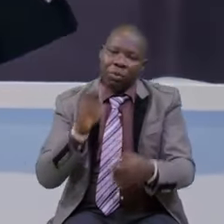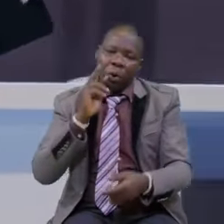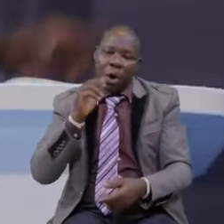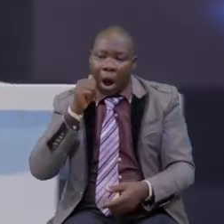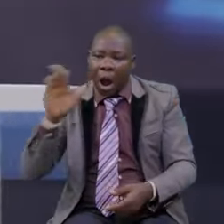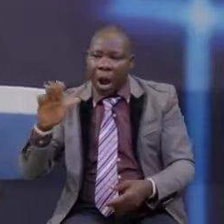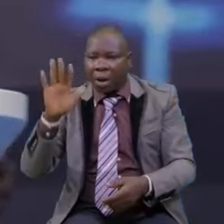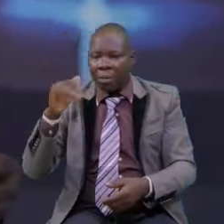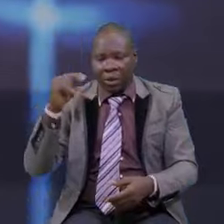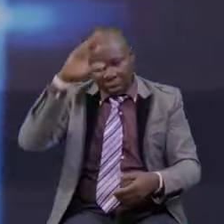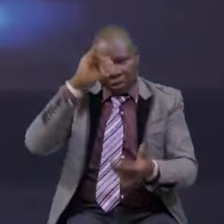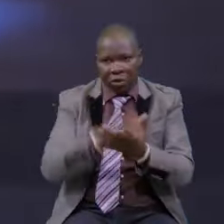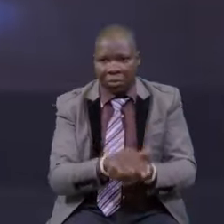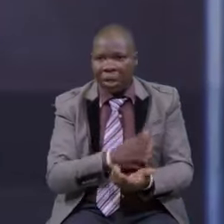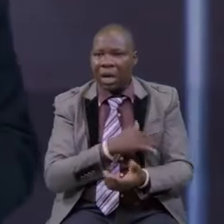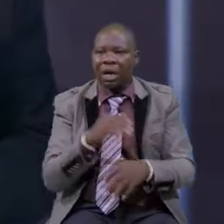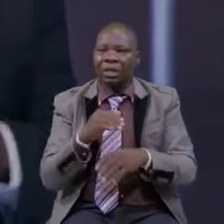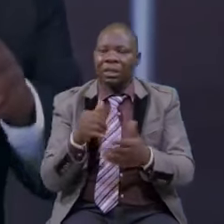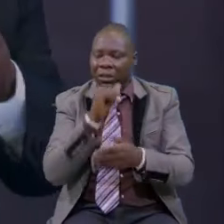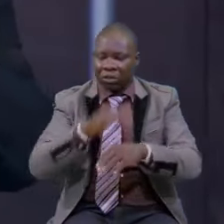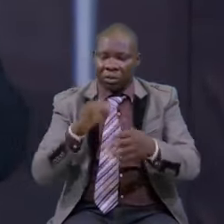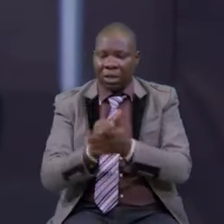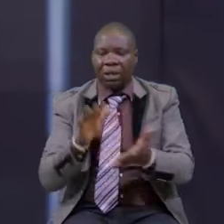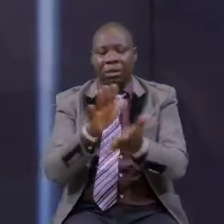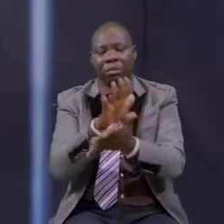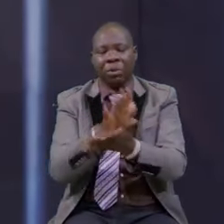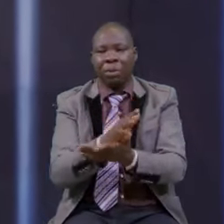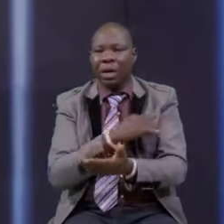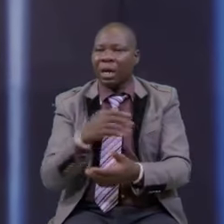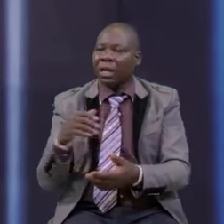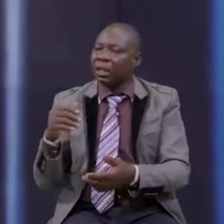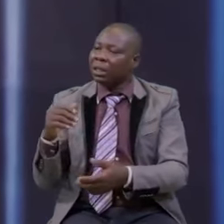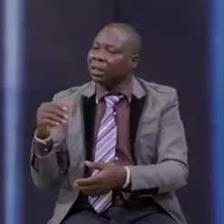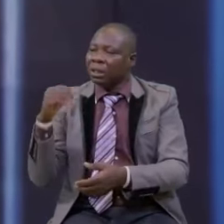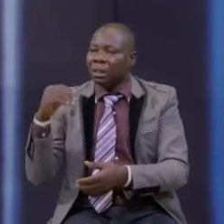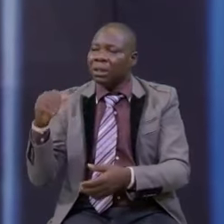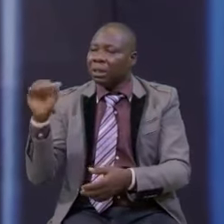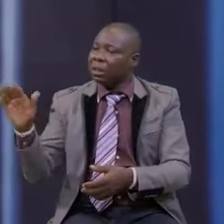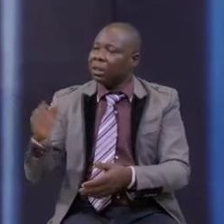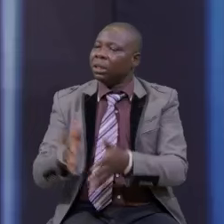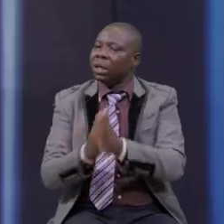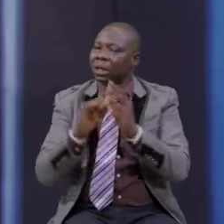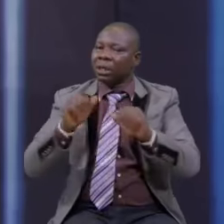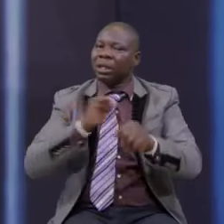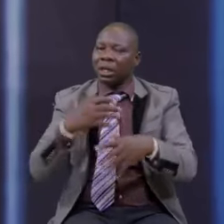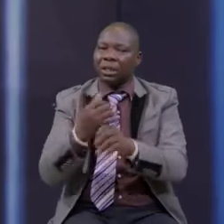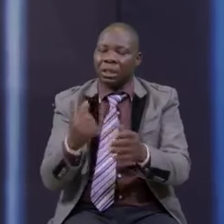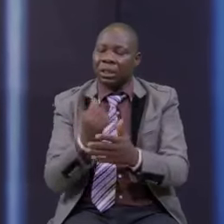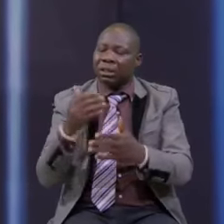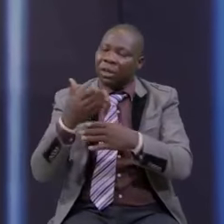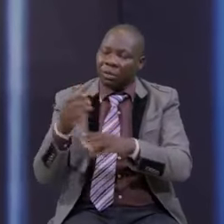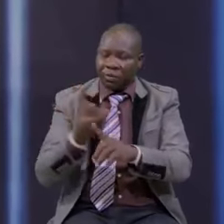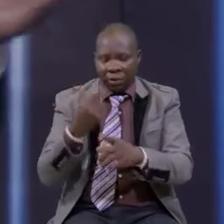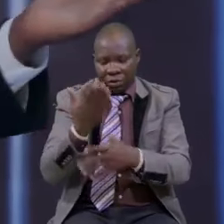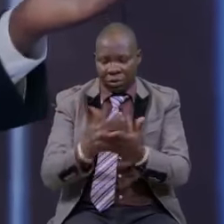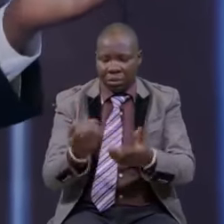it's on that paper, and said, please, can I take it away for a few days? I want to study this. And